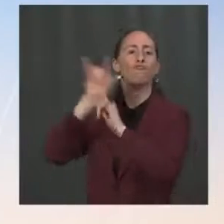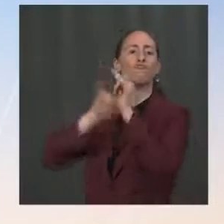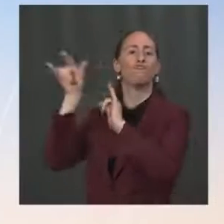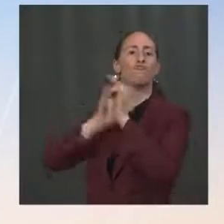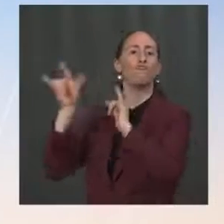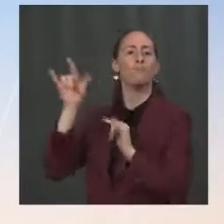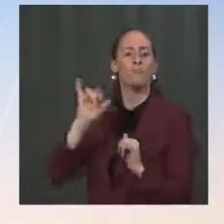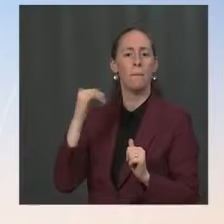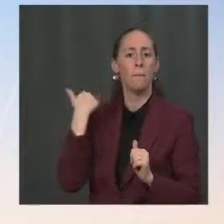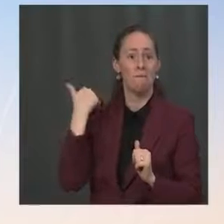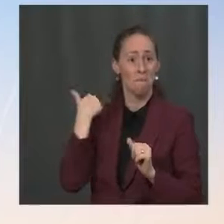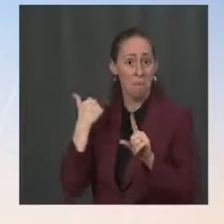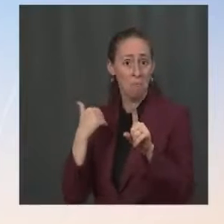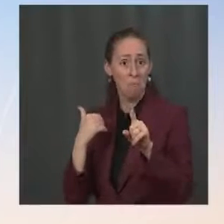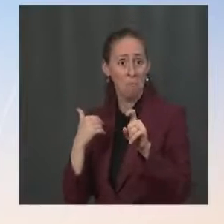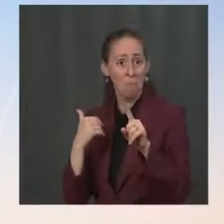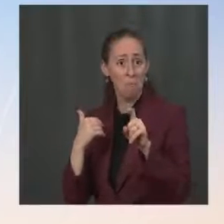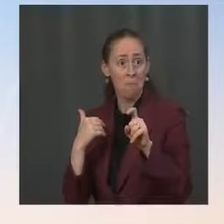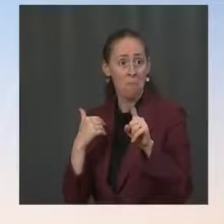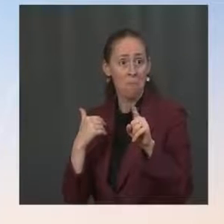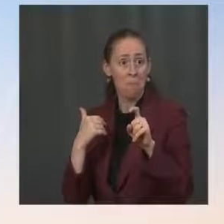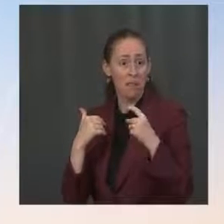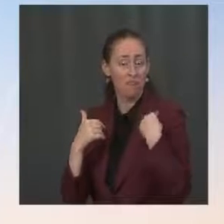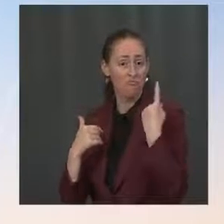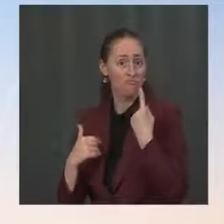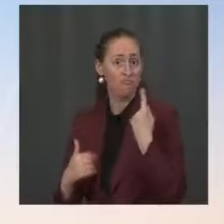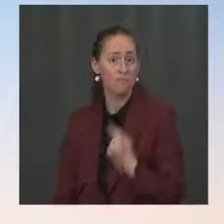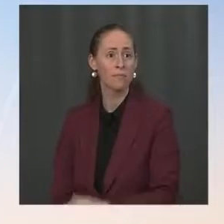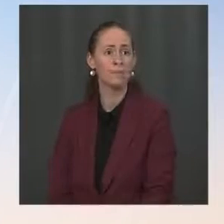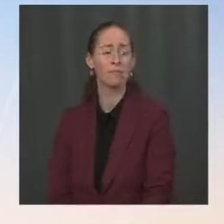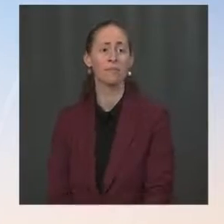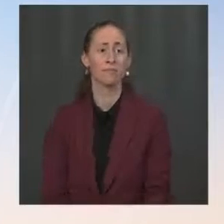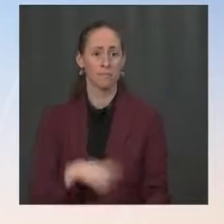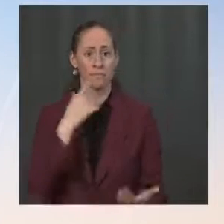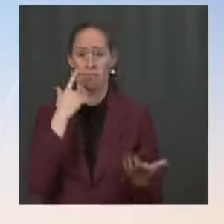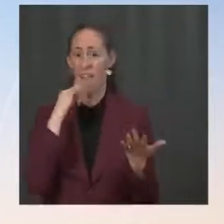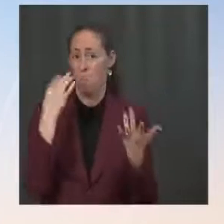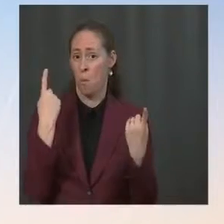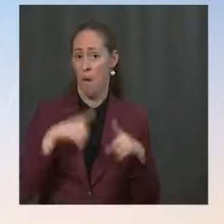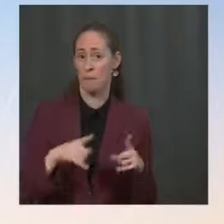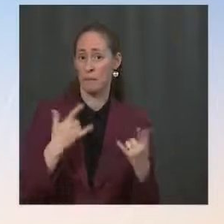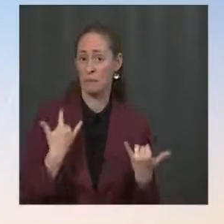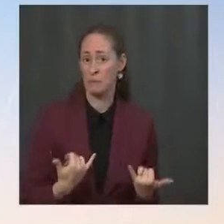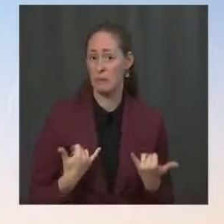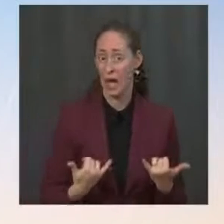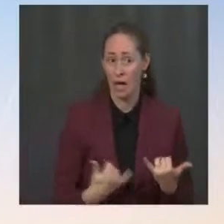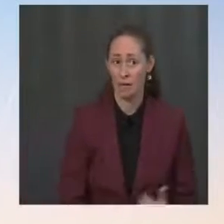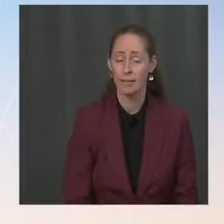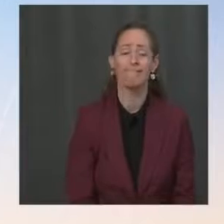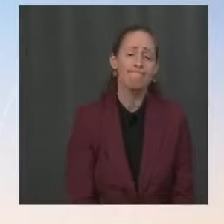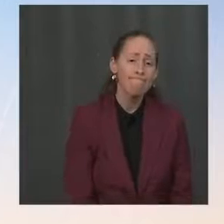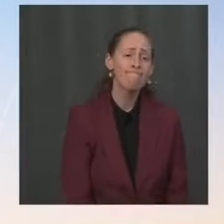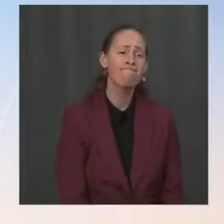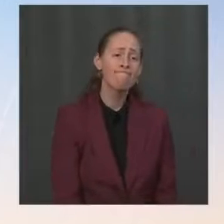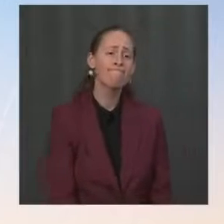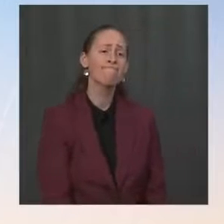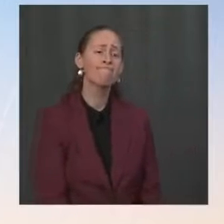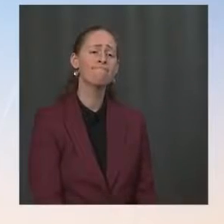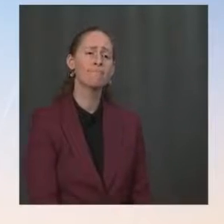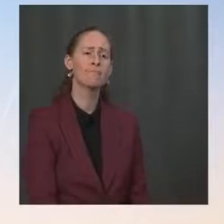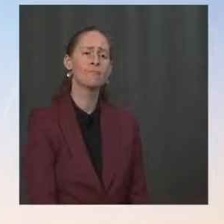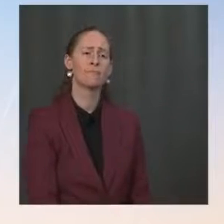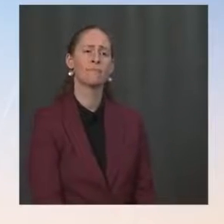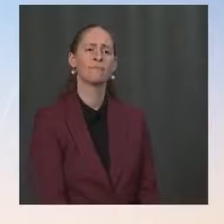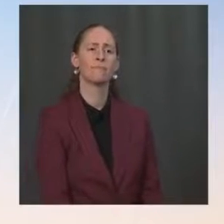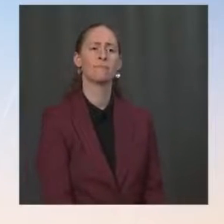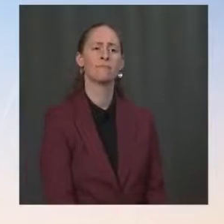et cetera, going to get out because of this attack? It's a good question, Josh, and one of the reasons we put out the numbers twice a day is because we want you all to have an